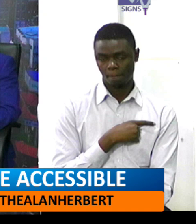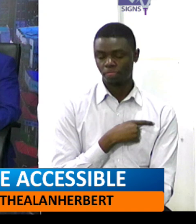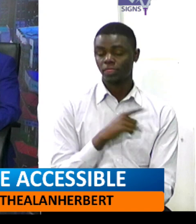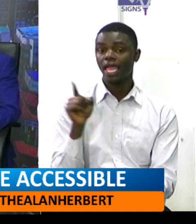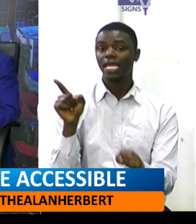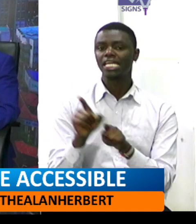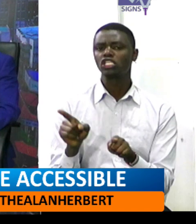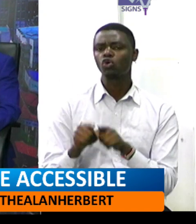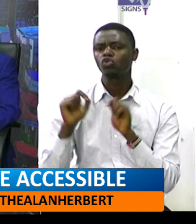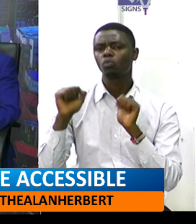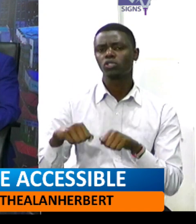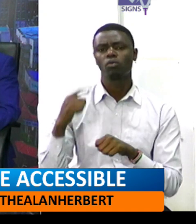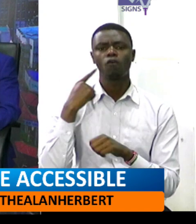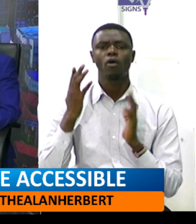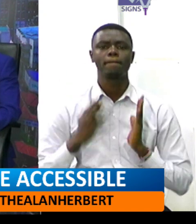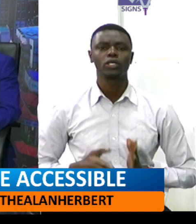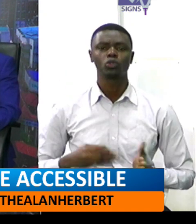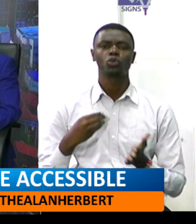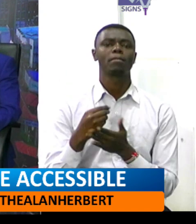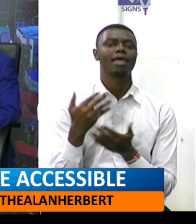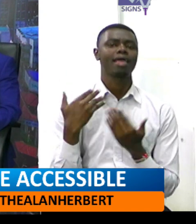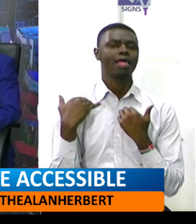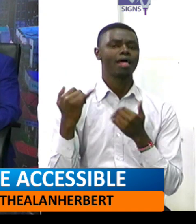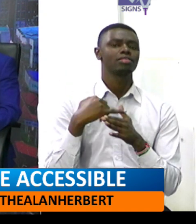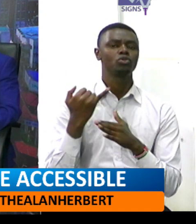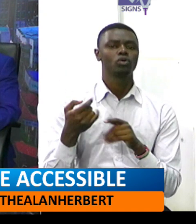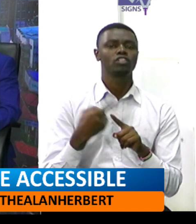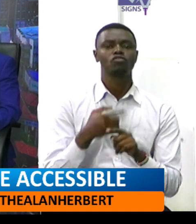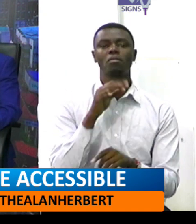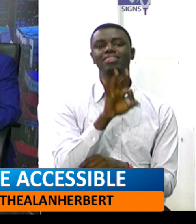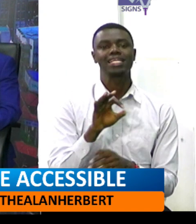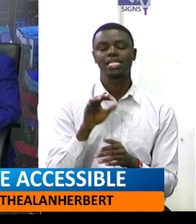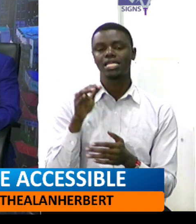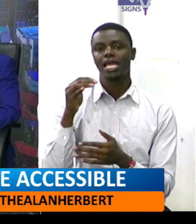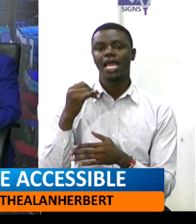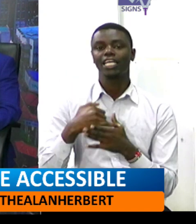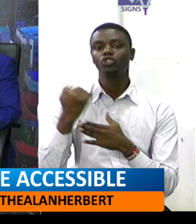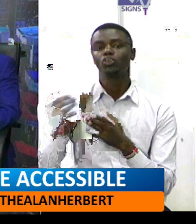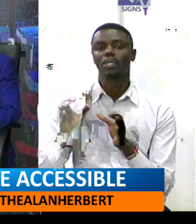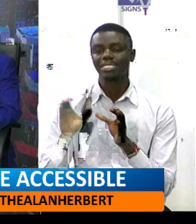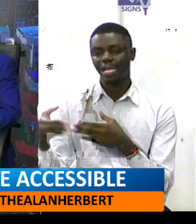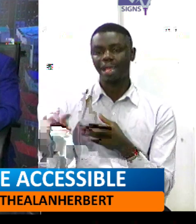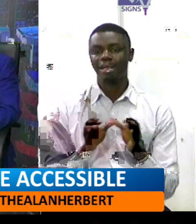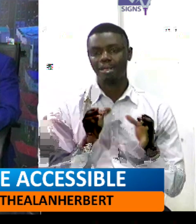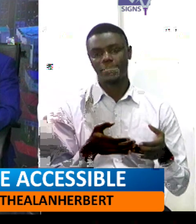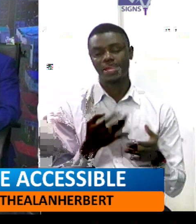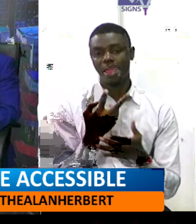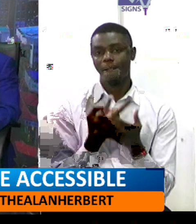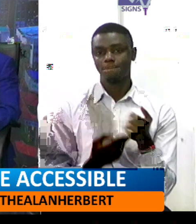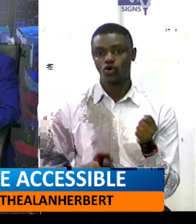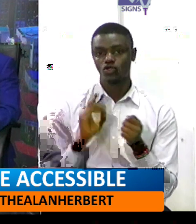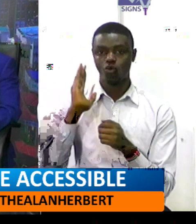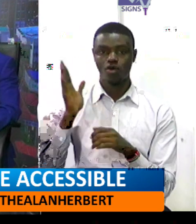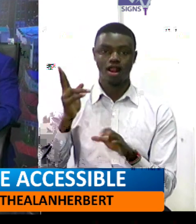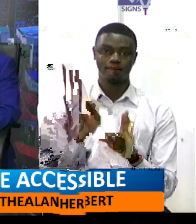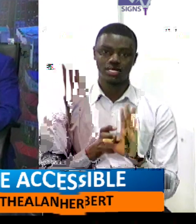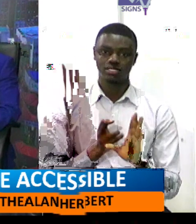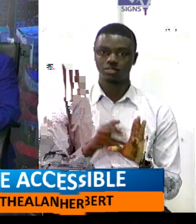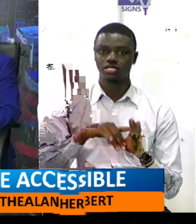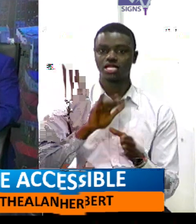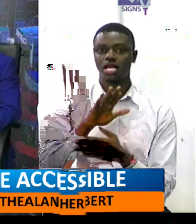It's also possible for somebody to buy health insurance from 3 insurance companies. And then both of them will participate in